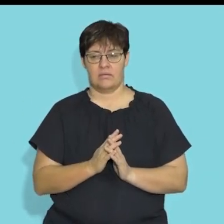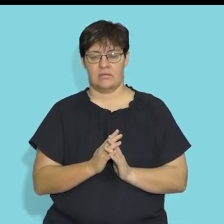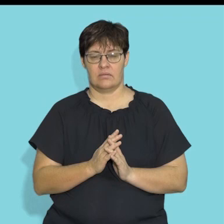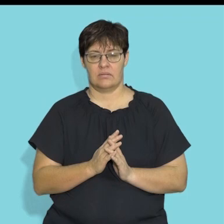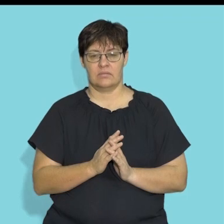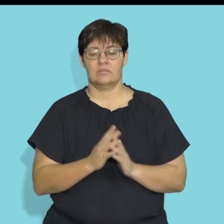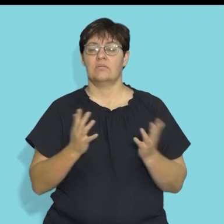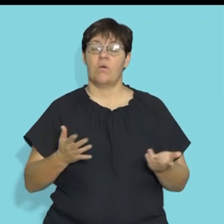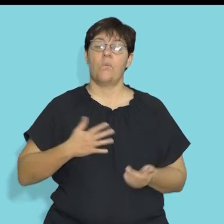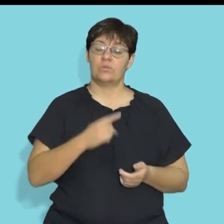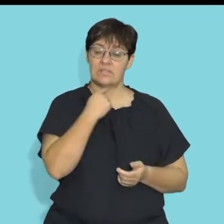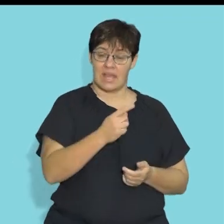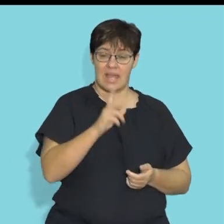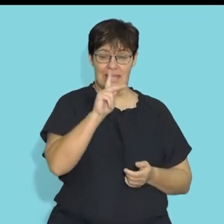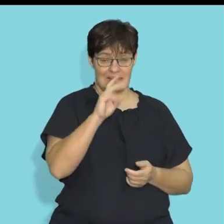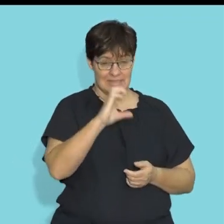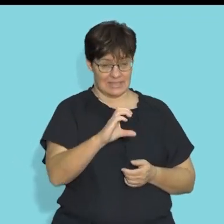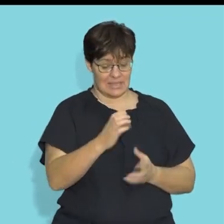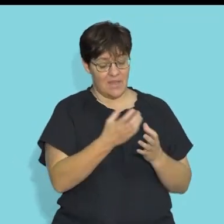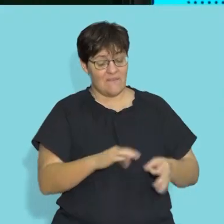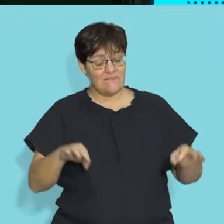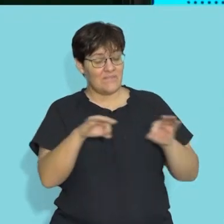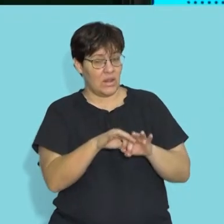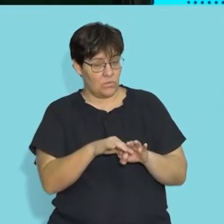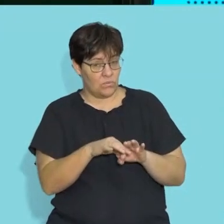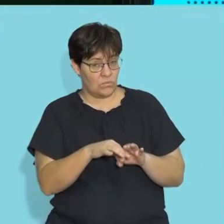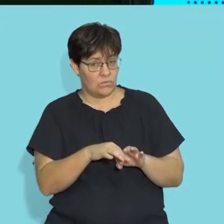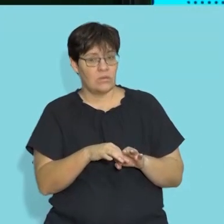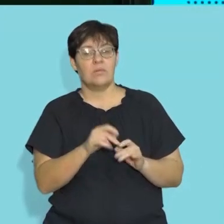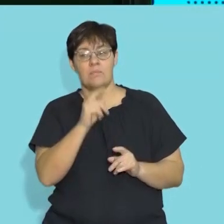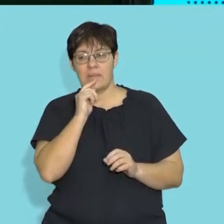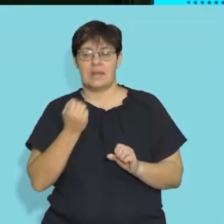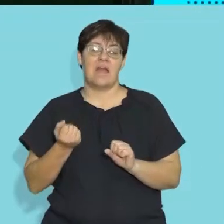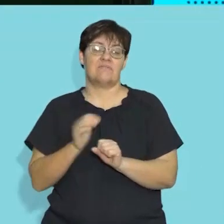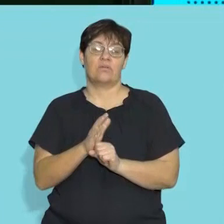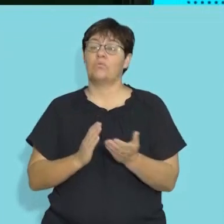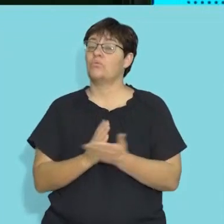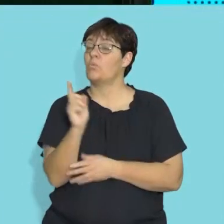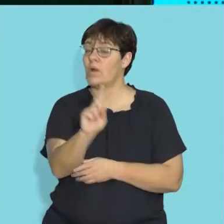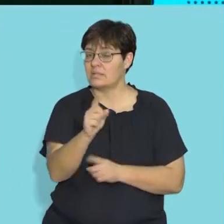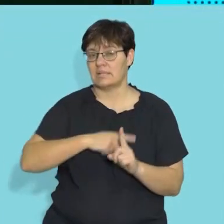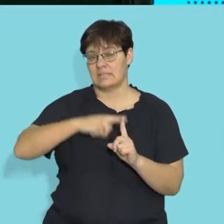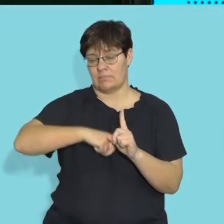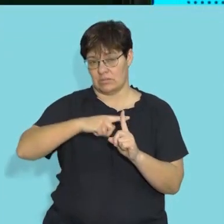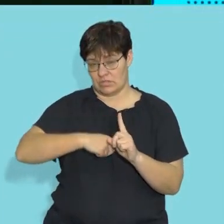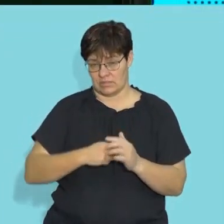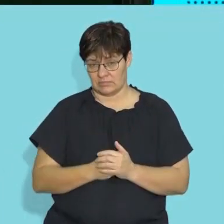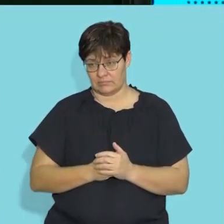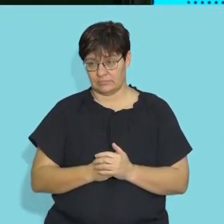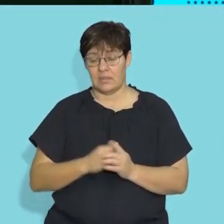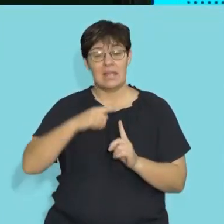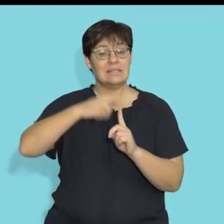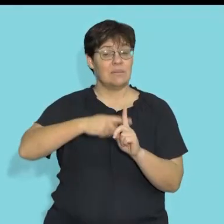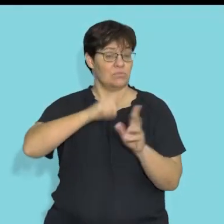Then again, I just want to stress that Kc value is only affected by temperature. Only when